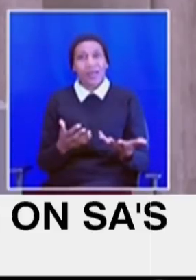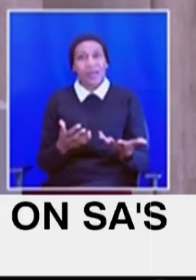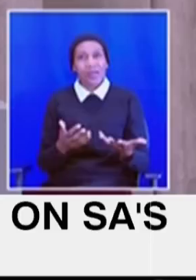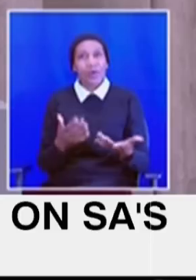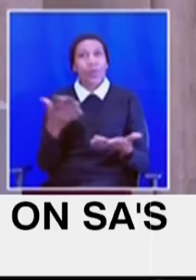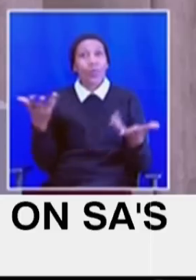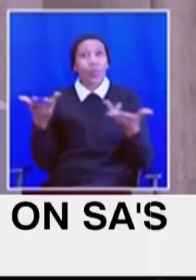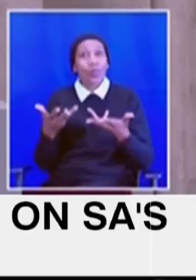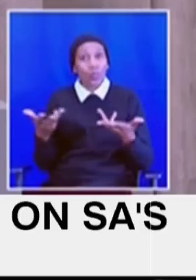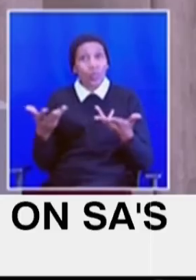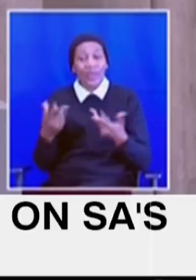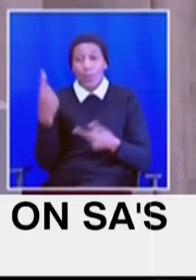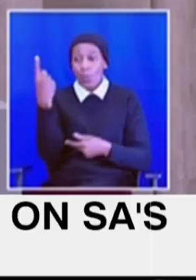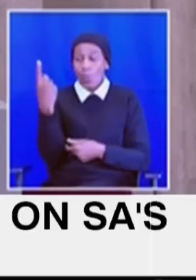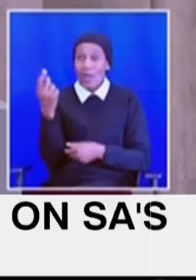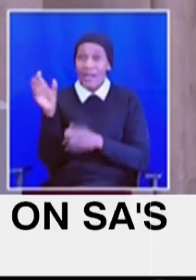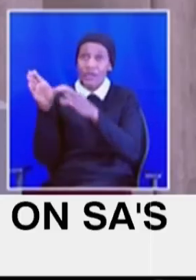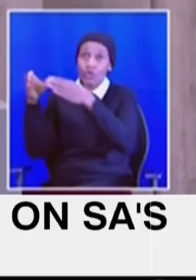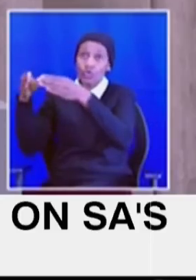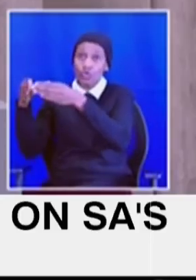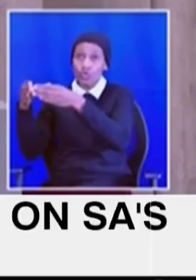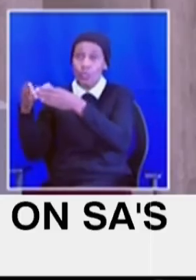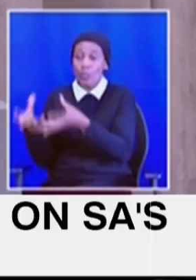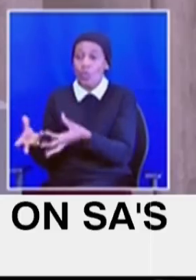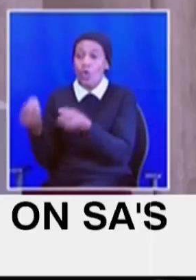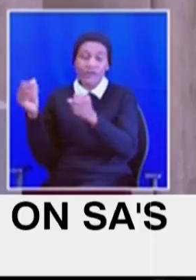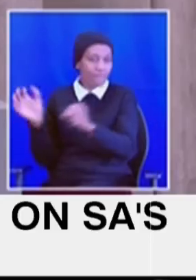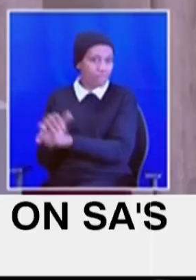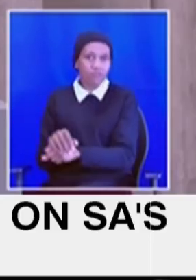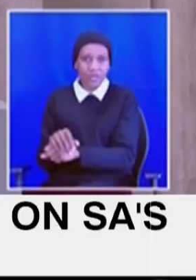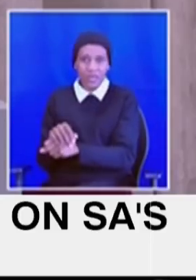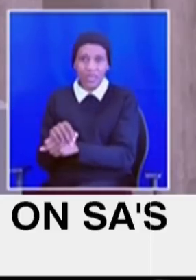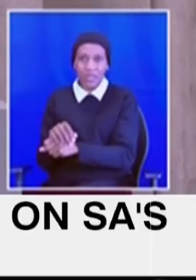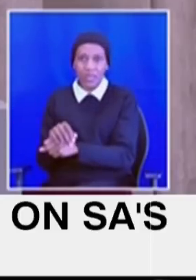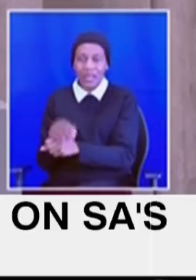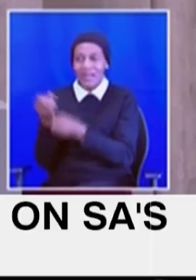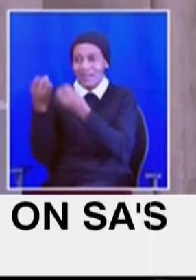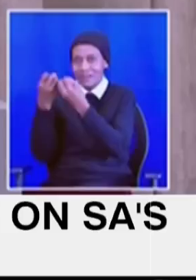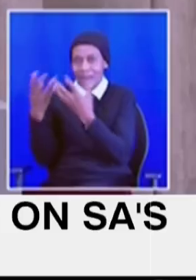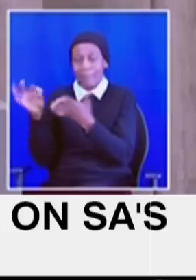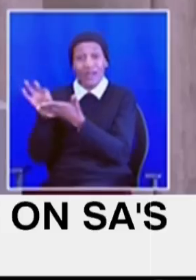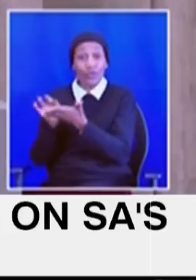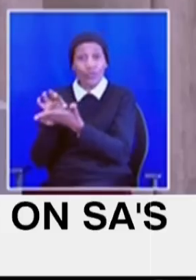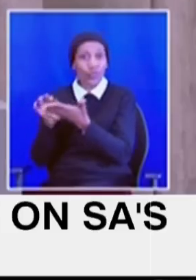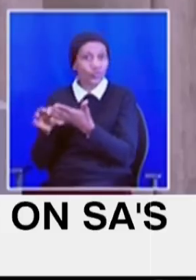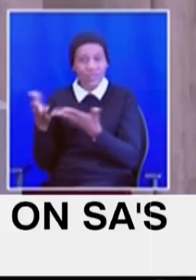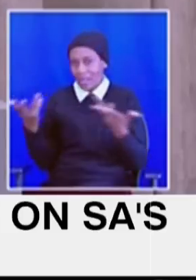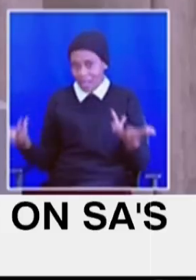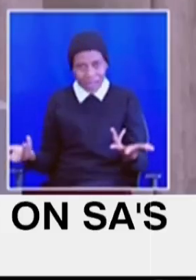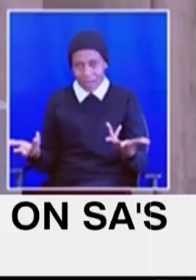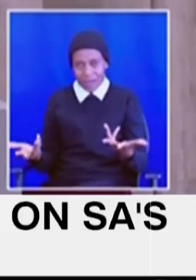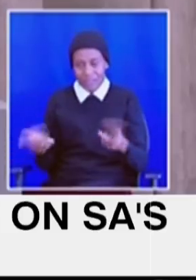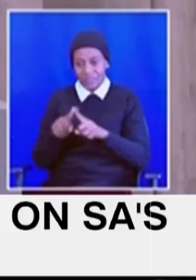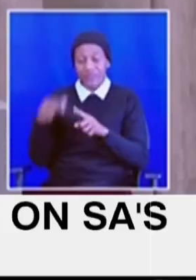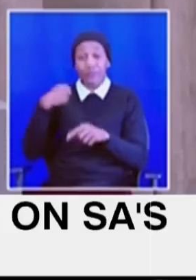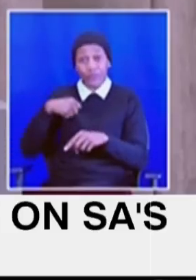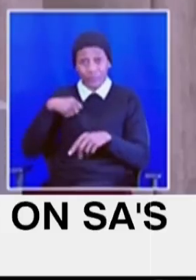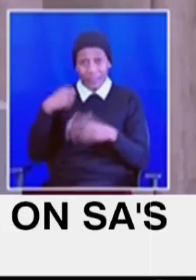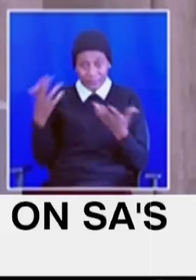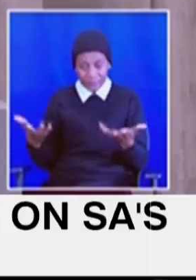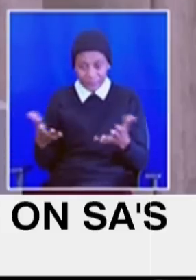no single party gained a majority of votes in those municipalities.